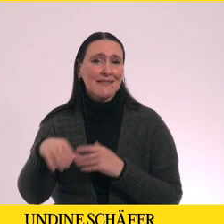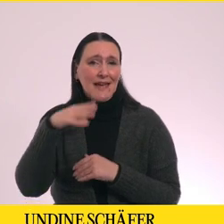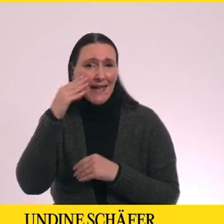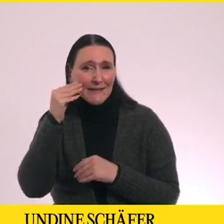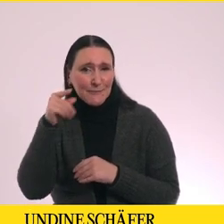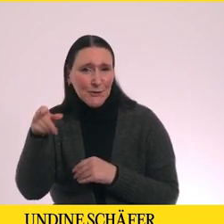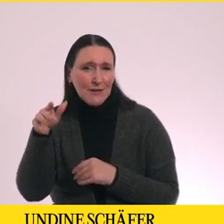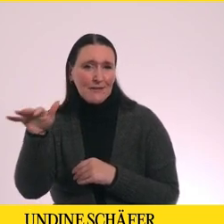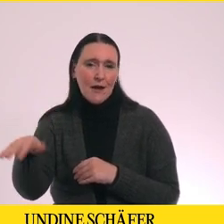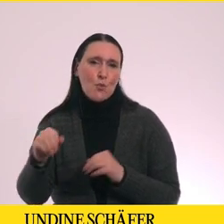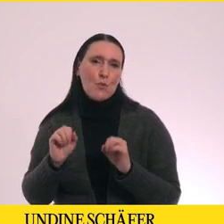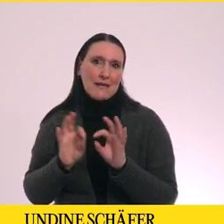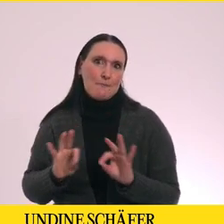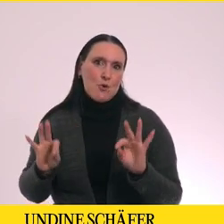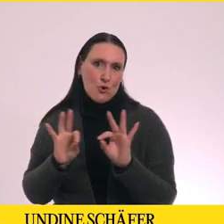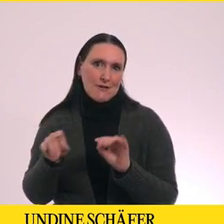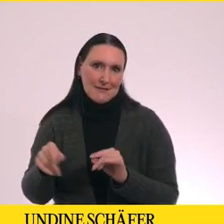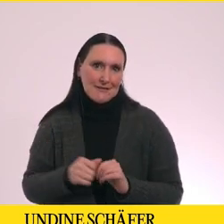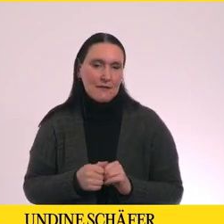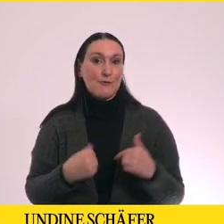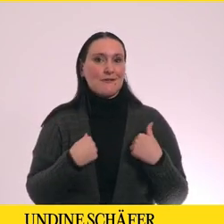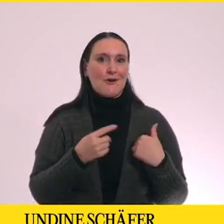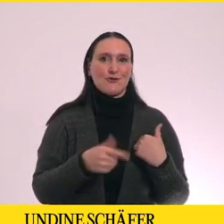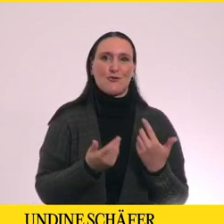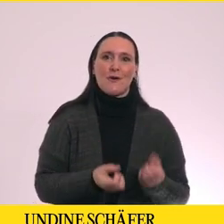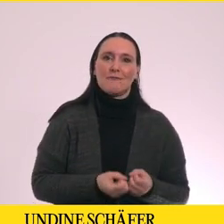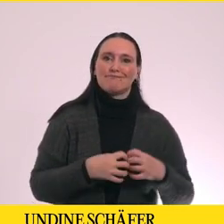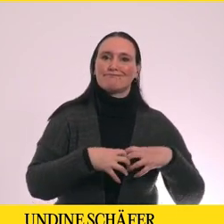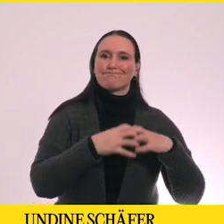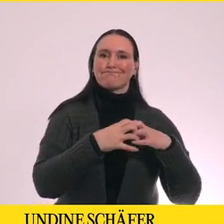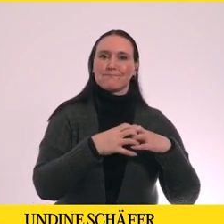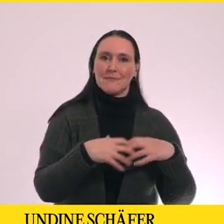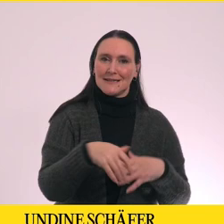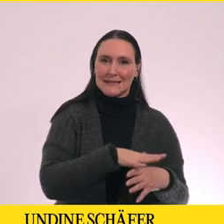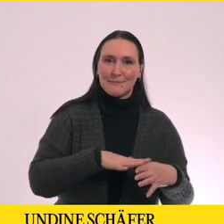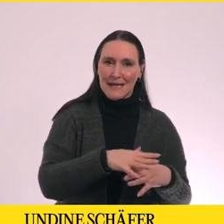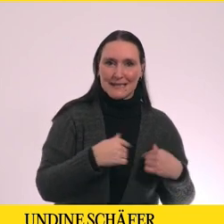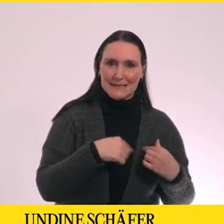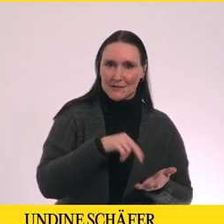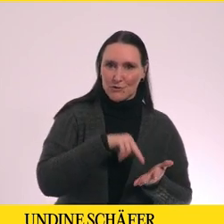really important, because these spaces are shaped, as I was saying before, in